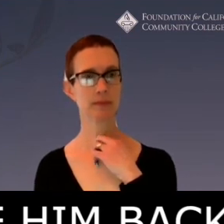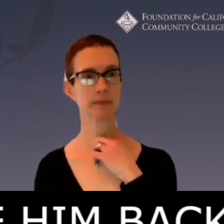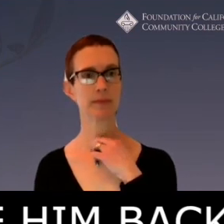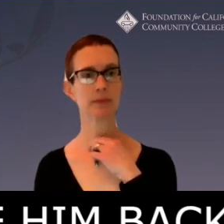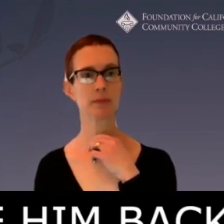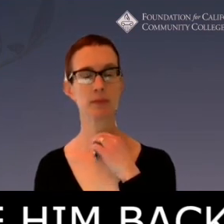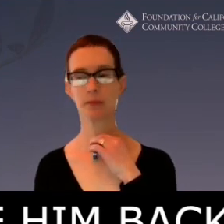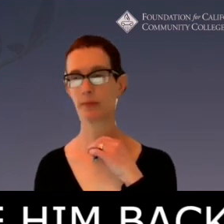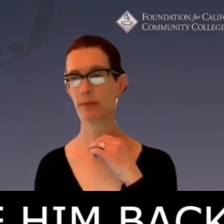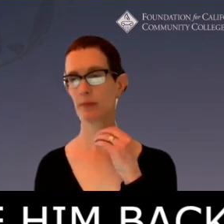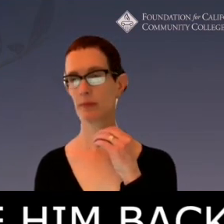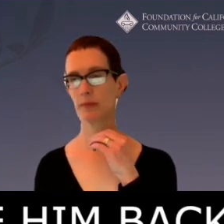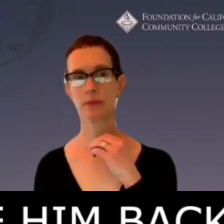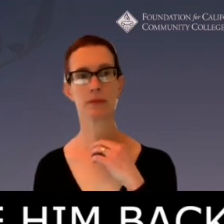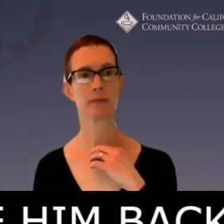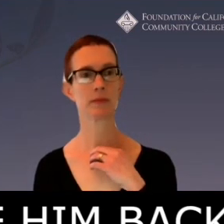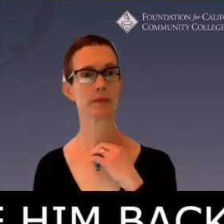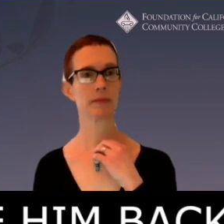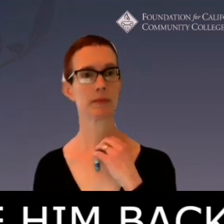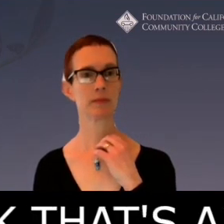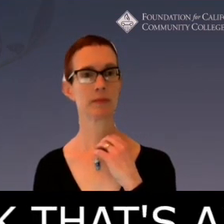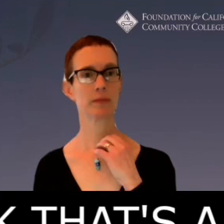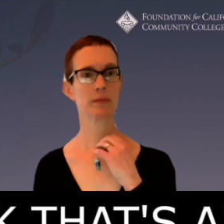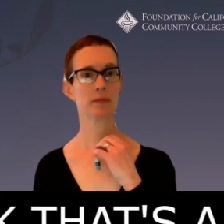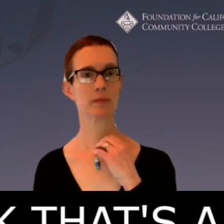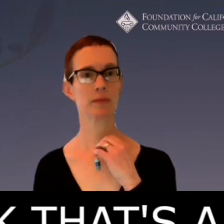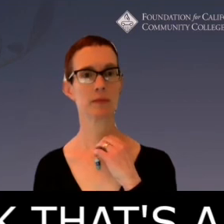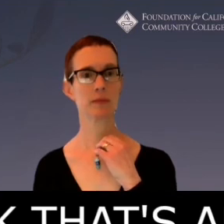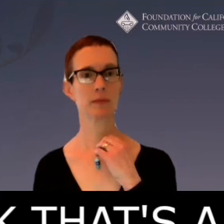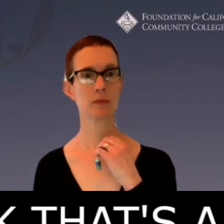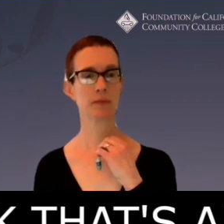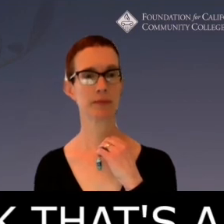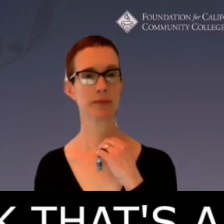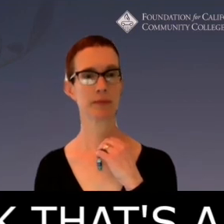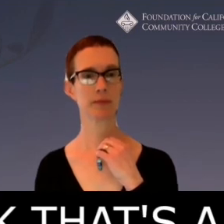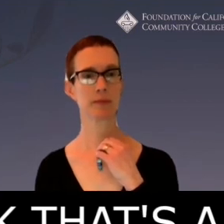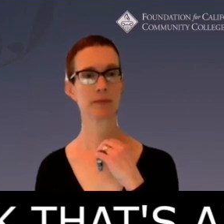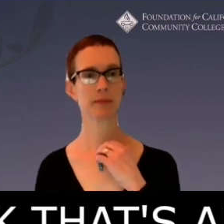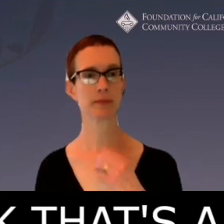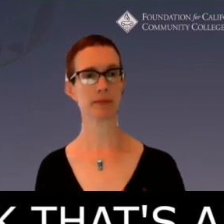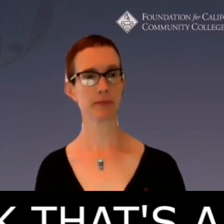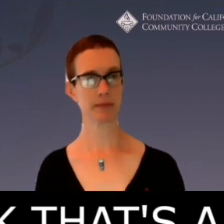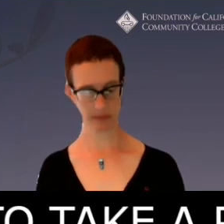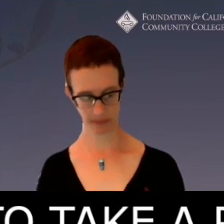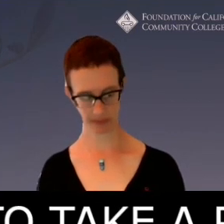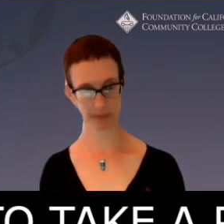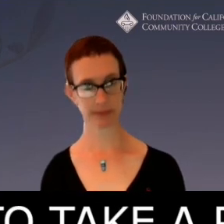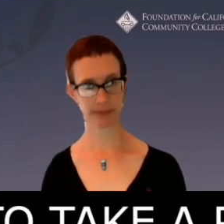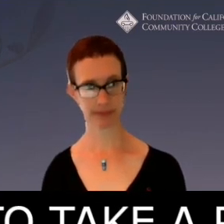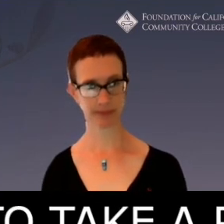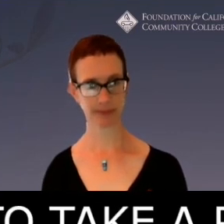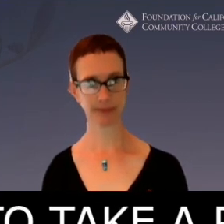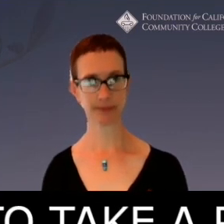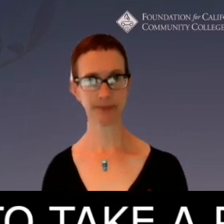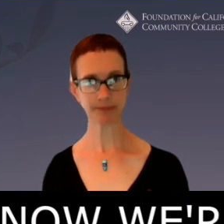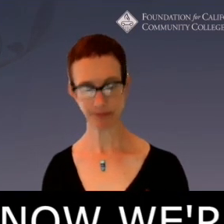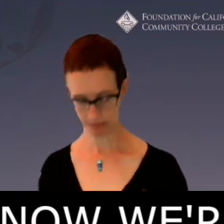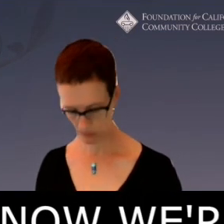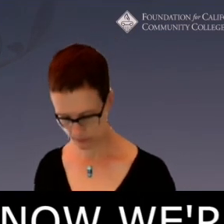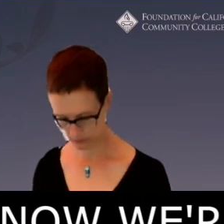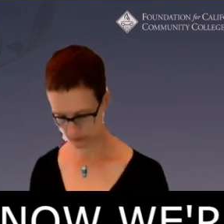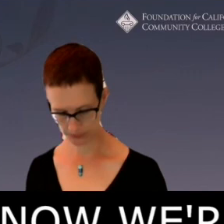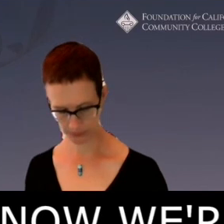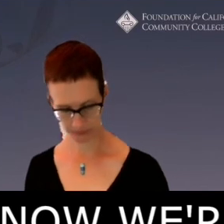No, okay. I think that's all the hands. If we wanted to take a peek back in the chat here, I know we're getting close to our time. These are all